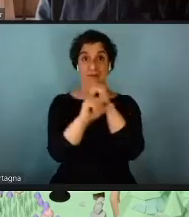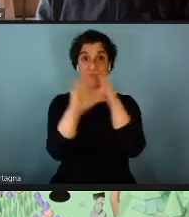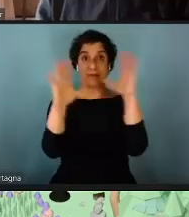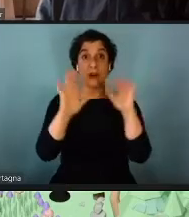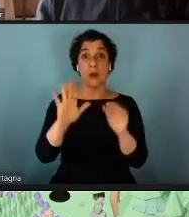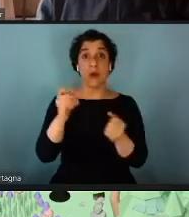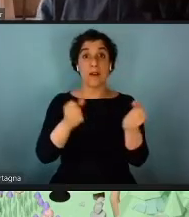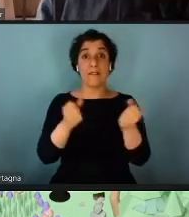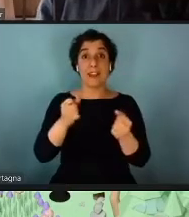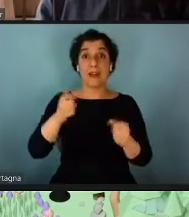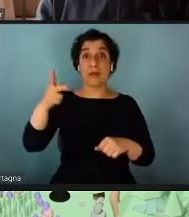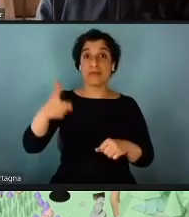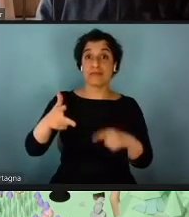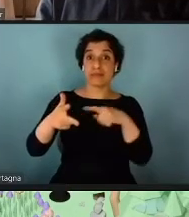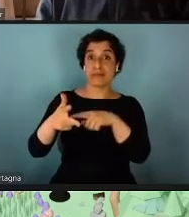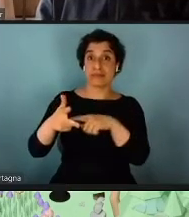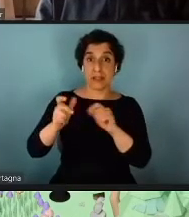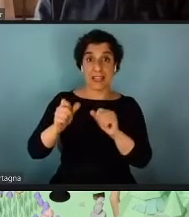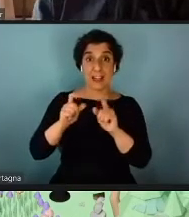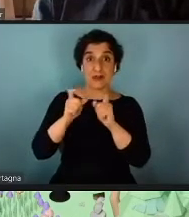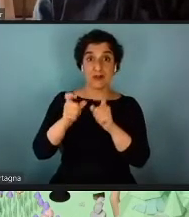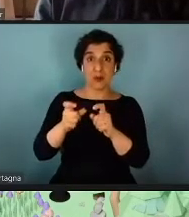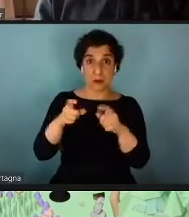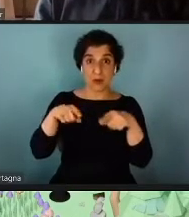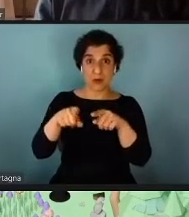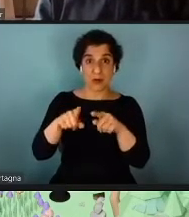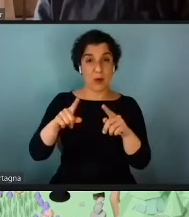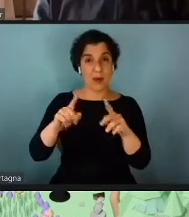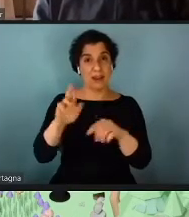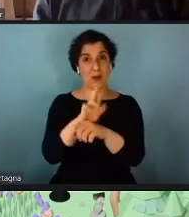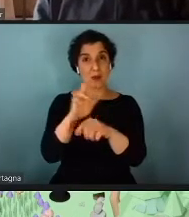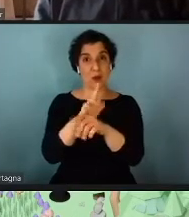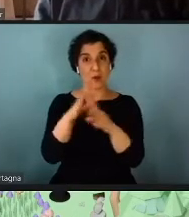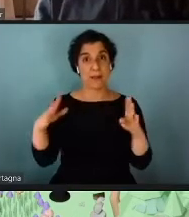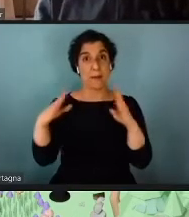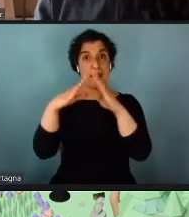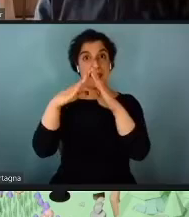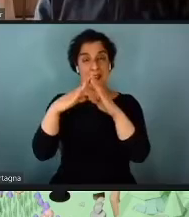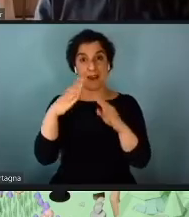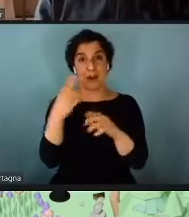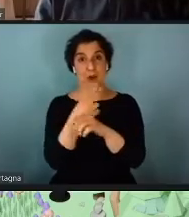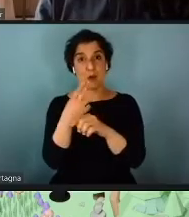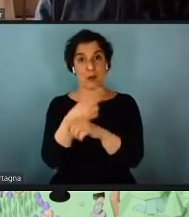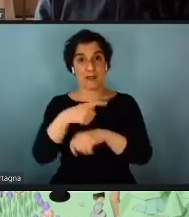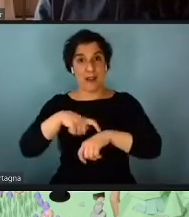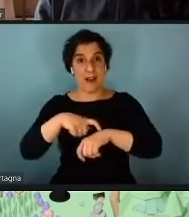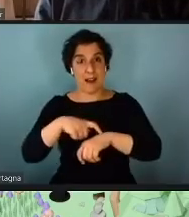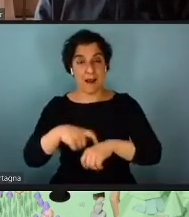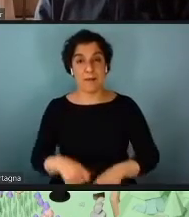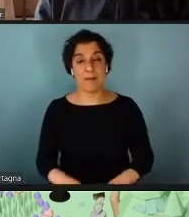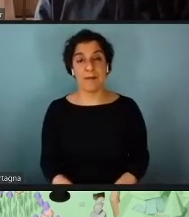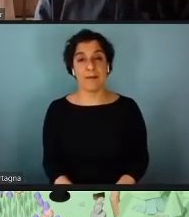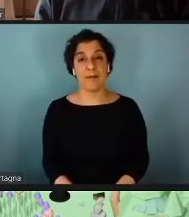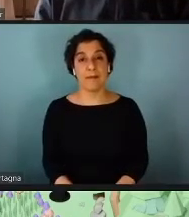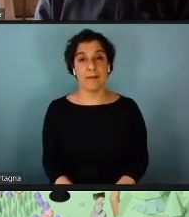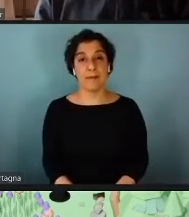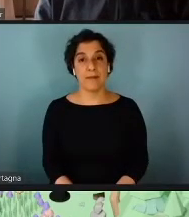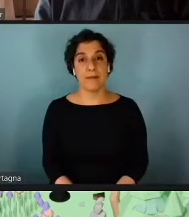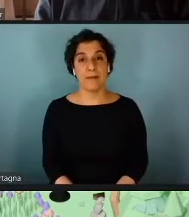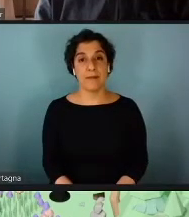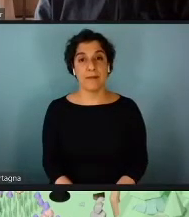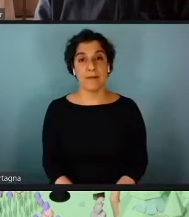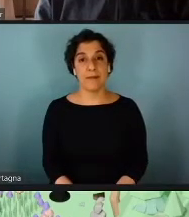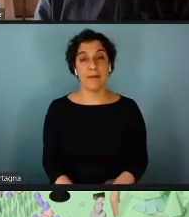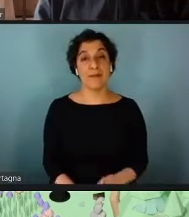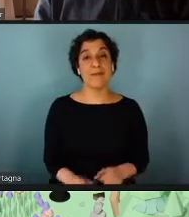can contribute to those peaks, right? I think in order to not hurt some other minoritized